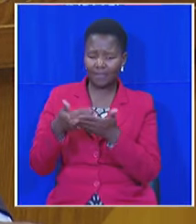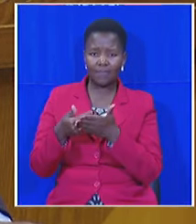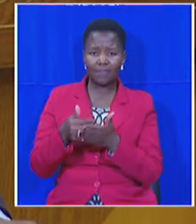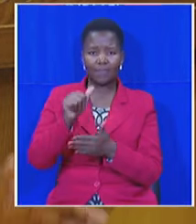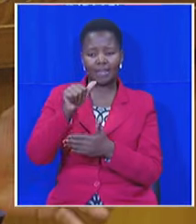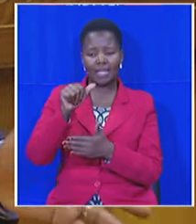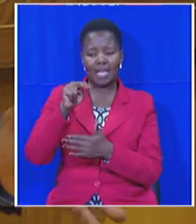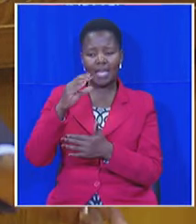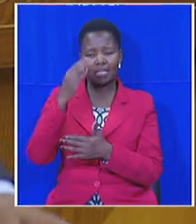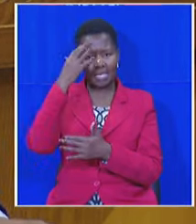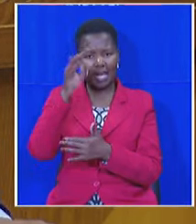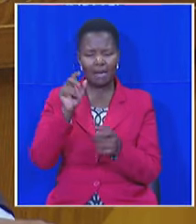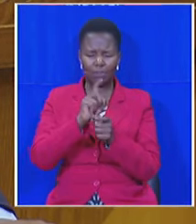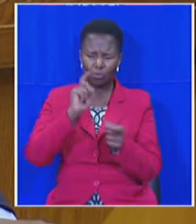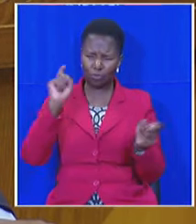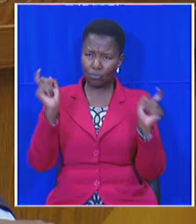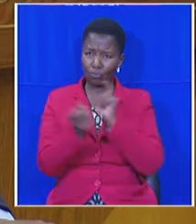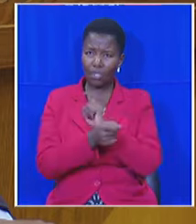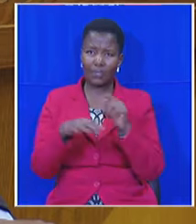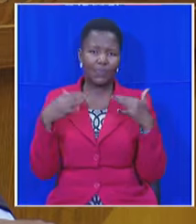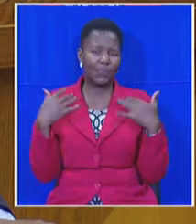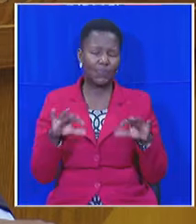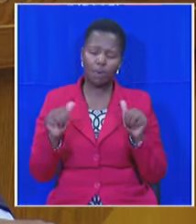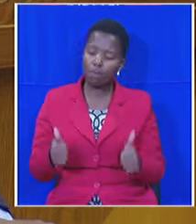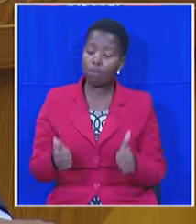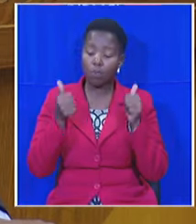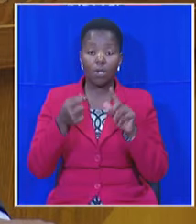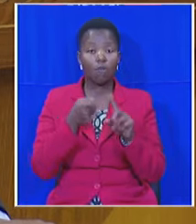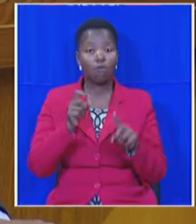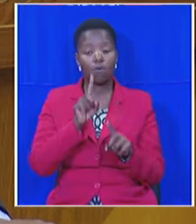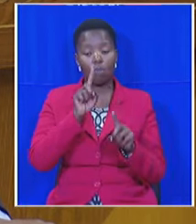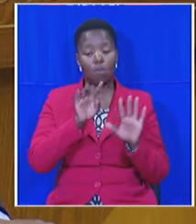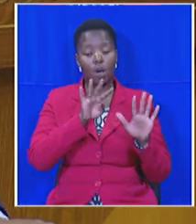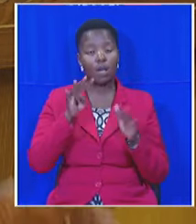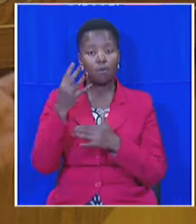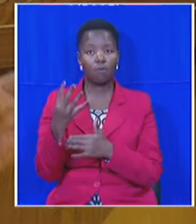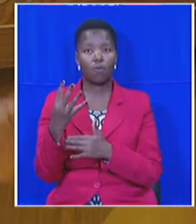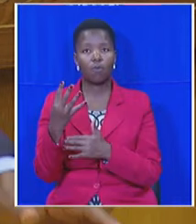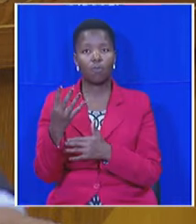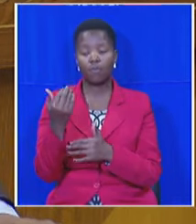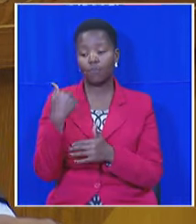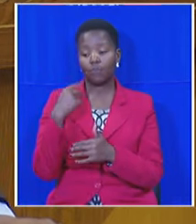government has made since 1994. In 1994, only